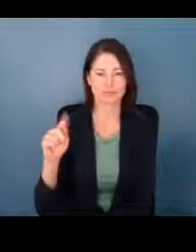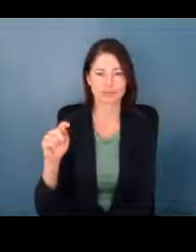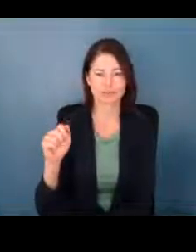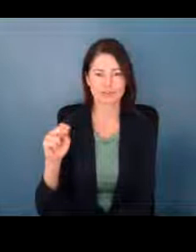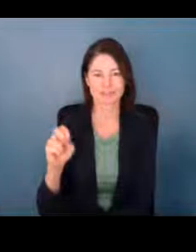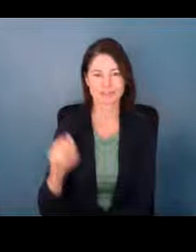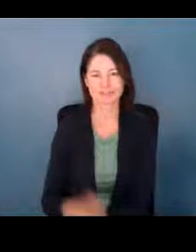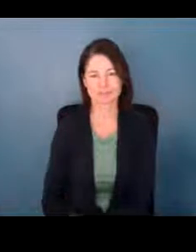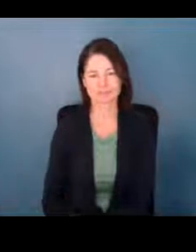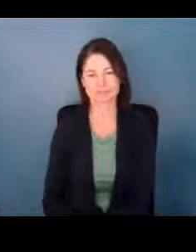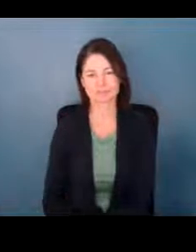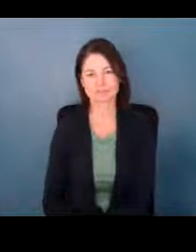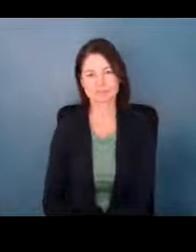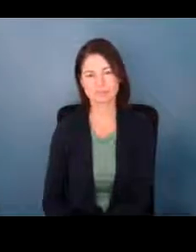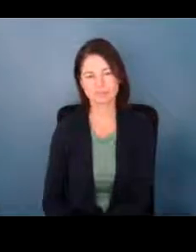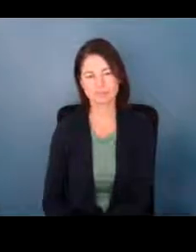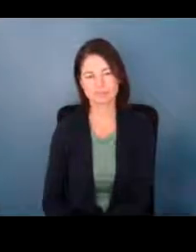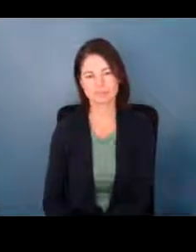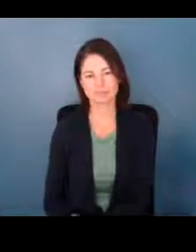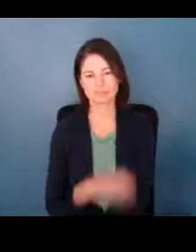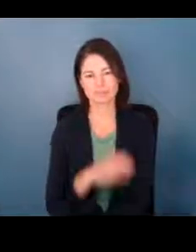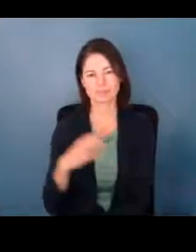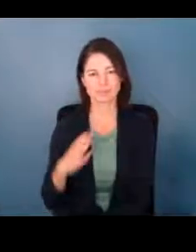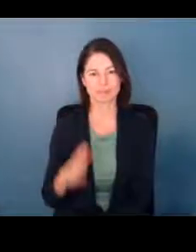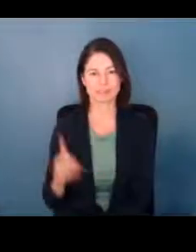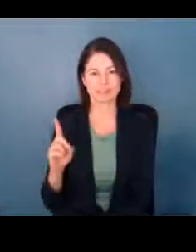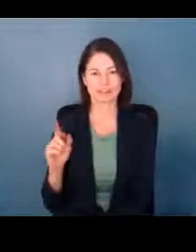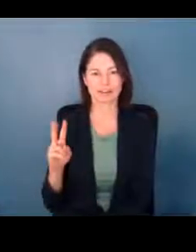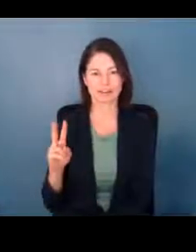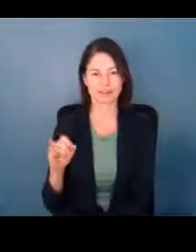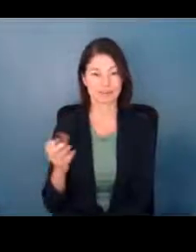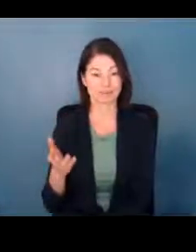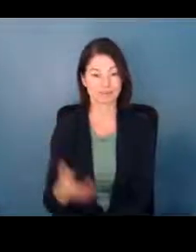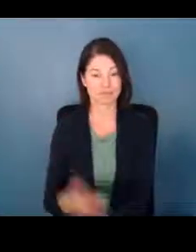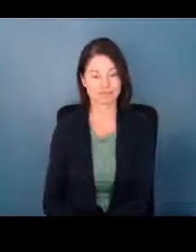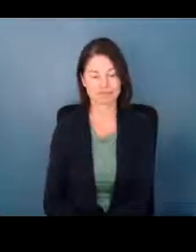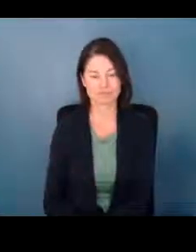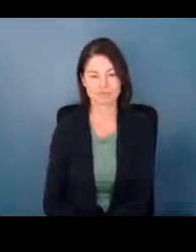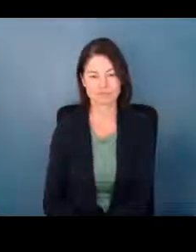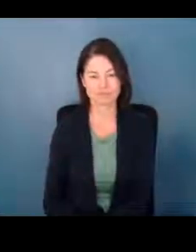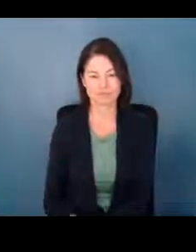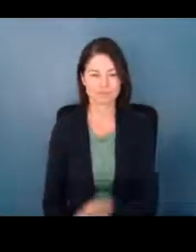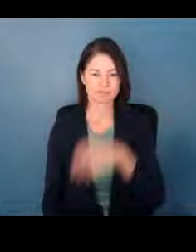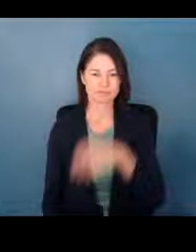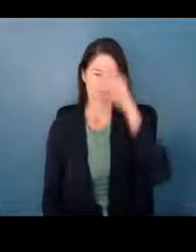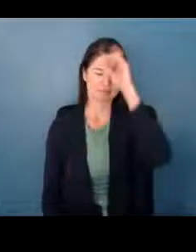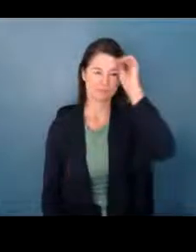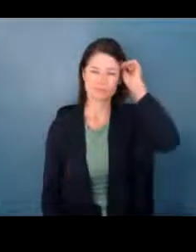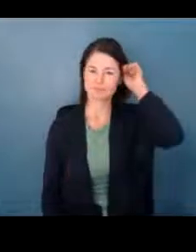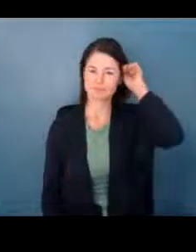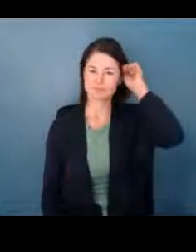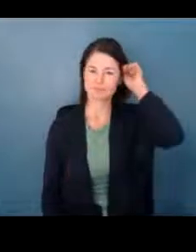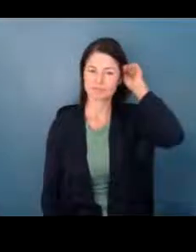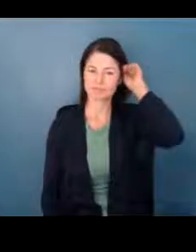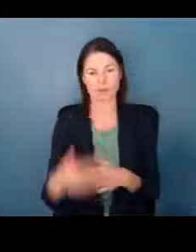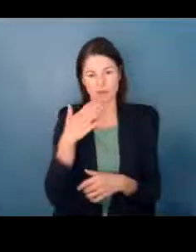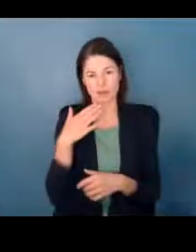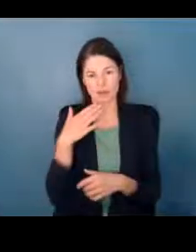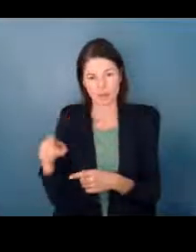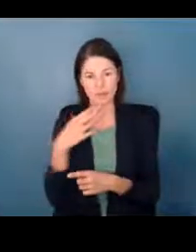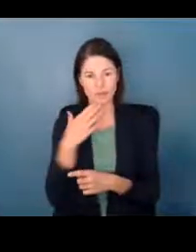Commissioner Davis. So Hannah, I'll thank you and whoever's appropriate, and also Dr. Liu for the guidance that